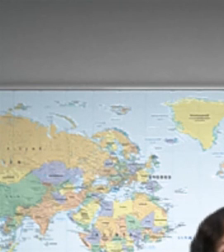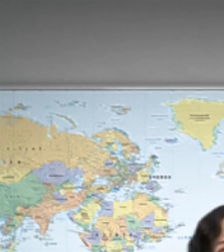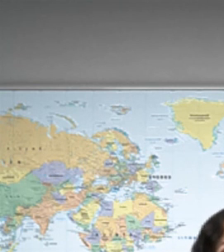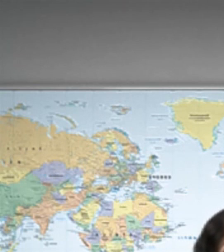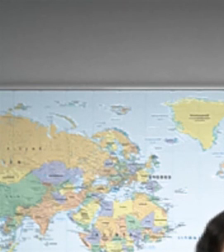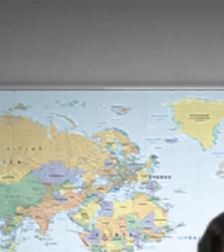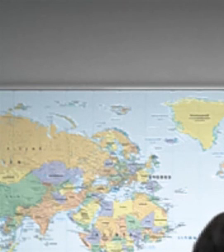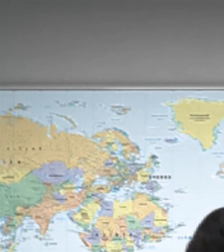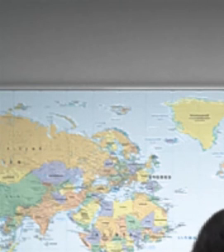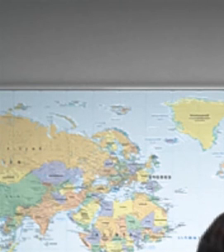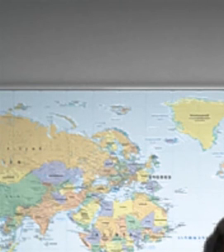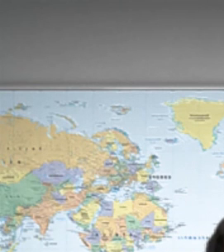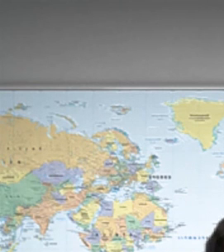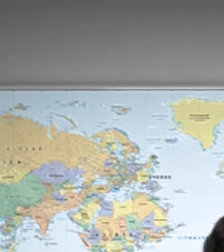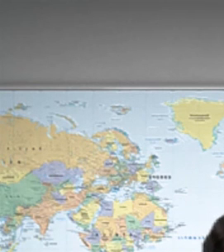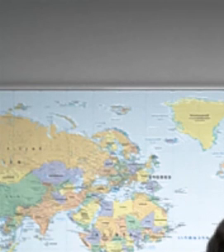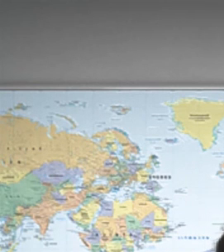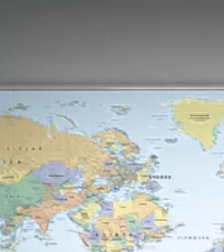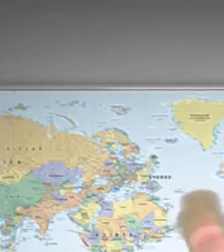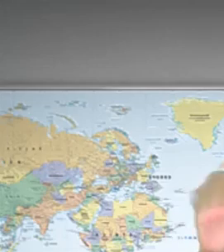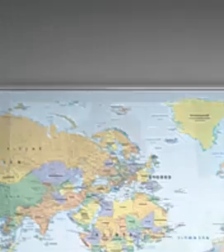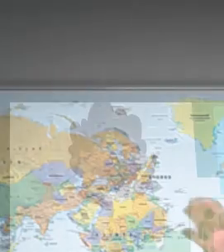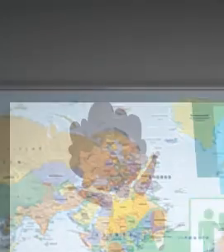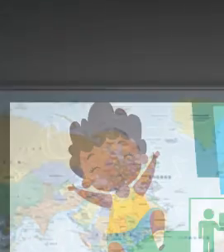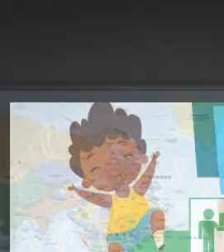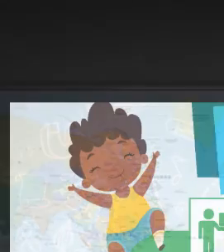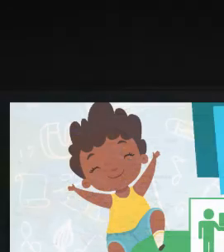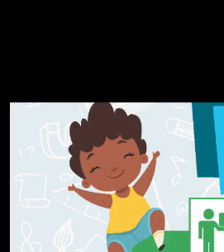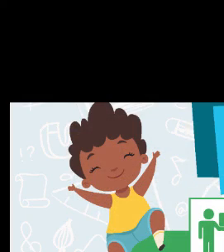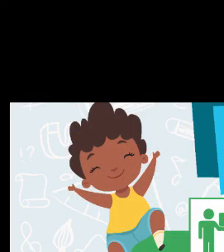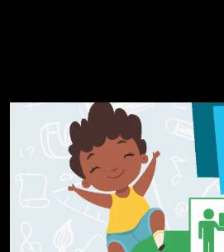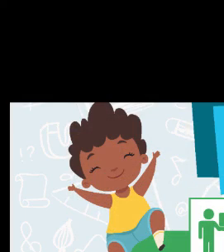not. So from us here in the studio, it's goodbye. Bye.